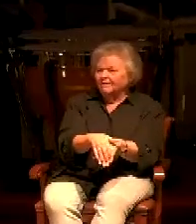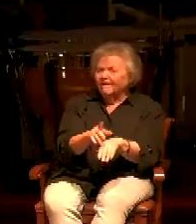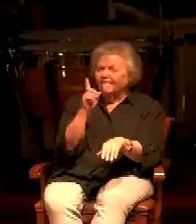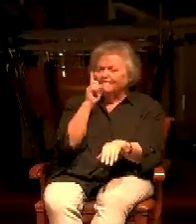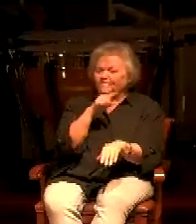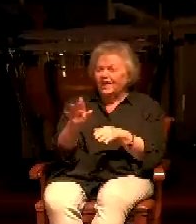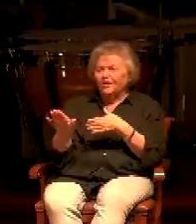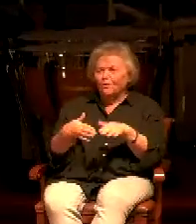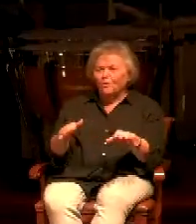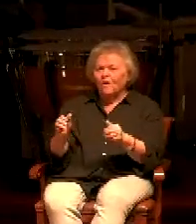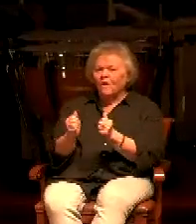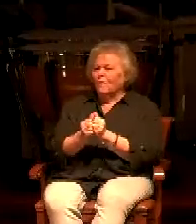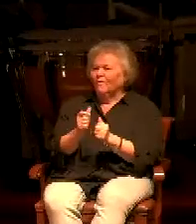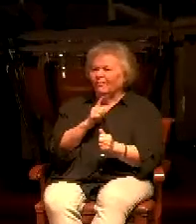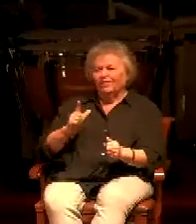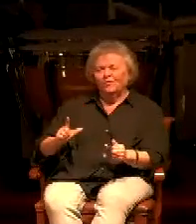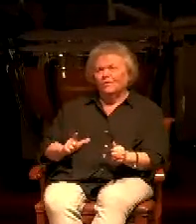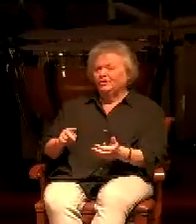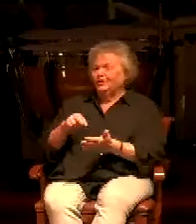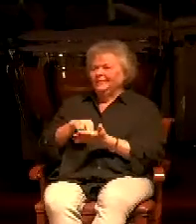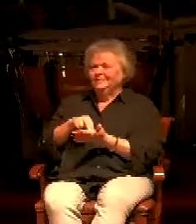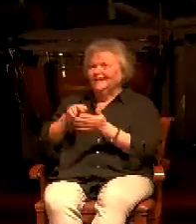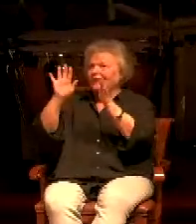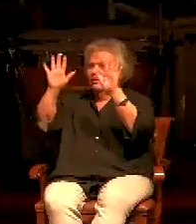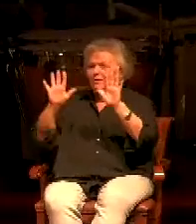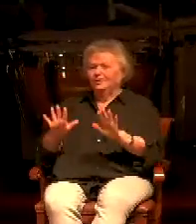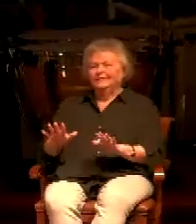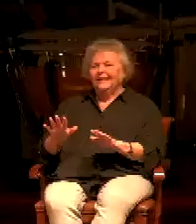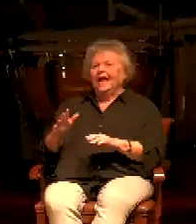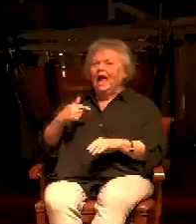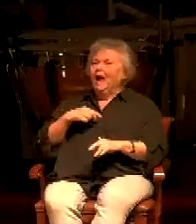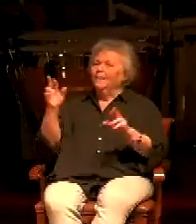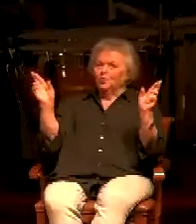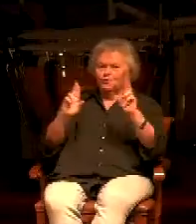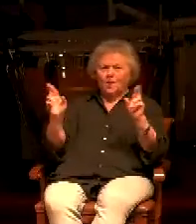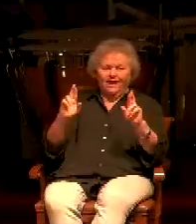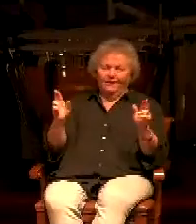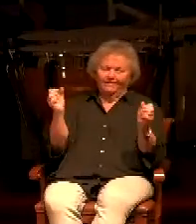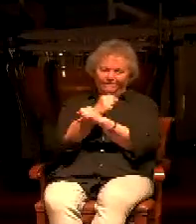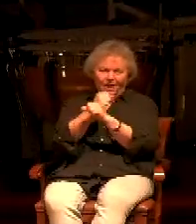Sunday and say, "I'm ready to fight for Jesus," but on Monday you wilt in your faith.